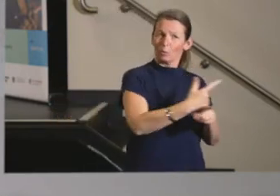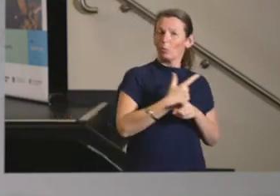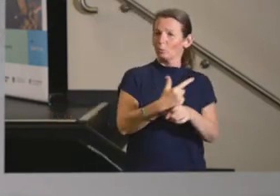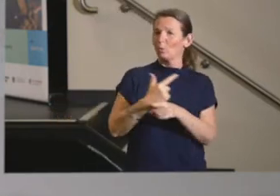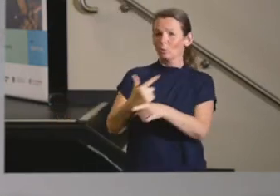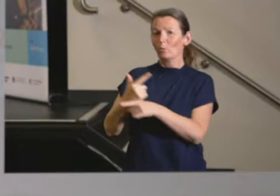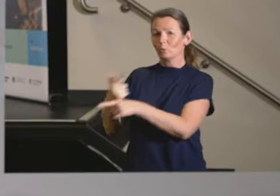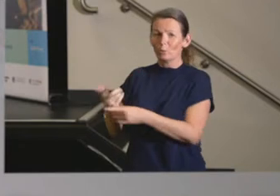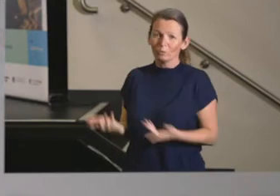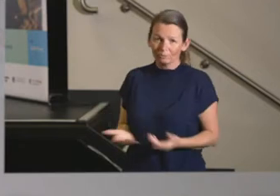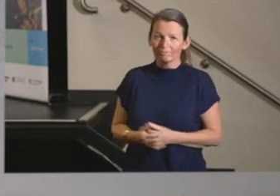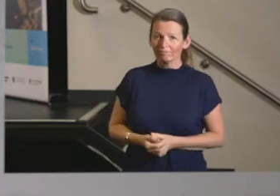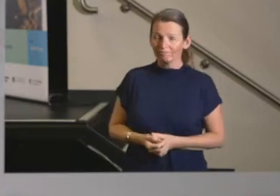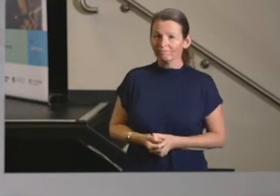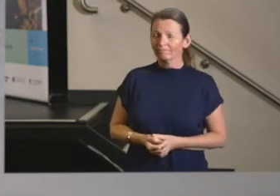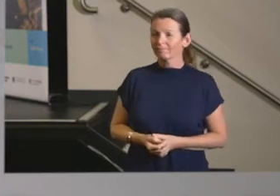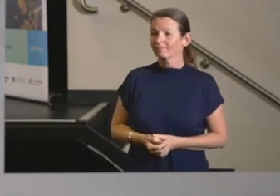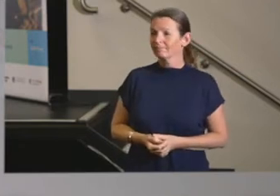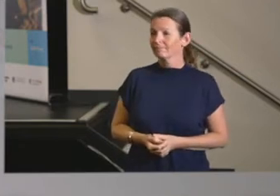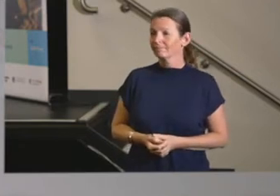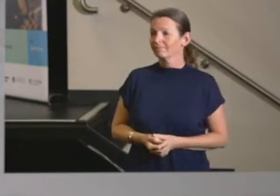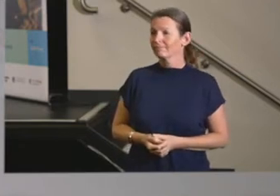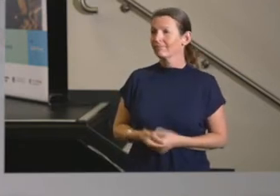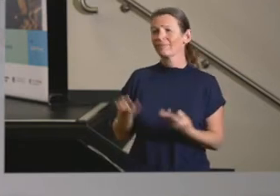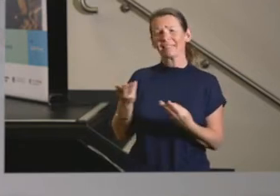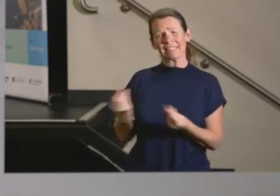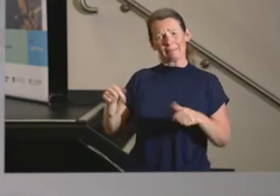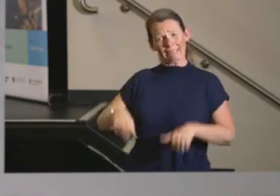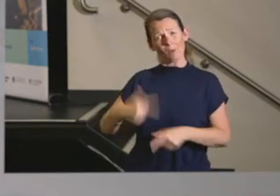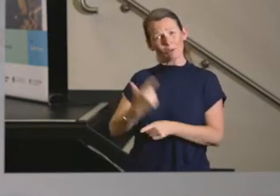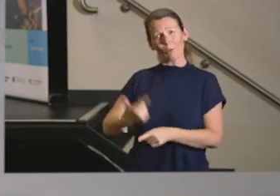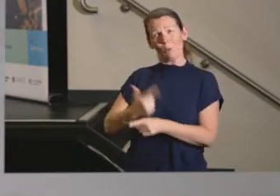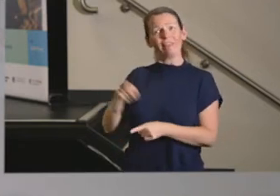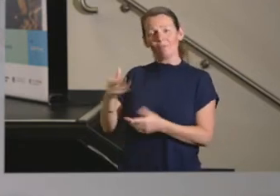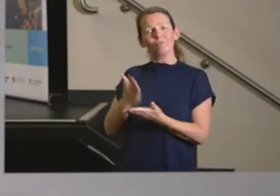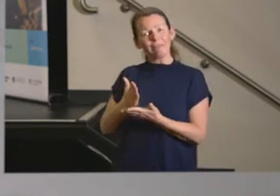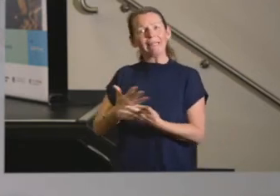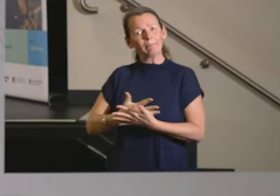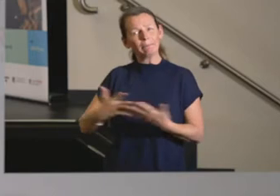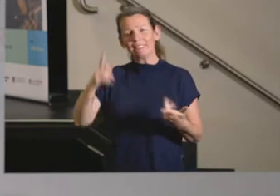it. Some of the things and the topics that we were talking about are really big shifts.